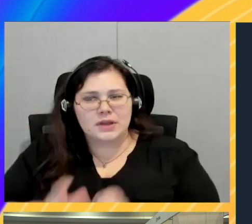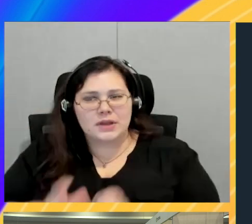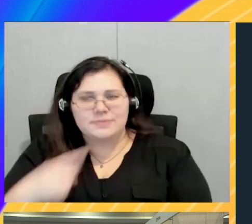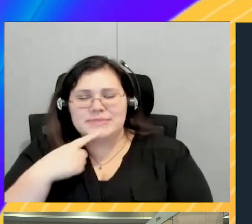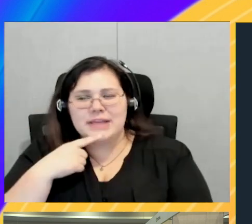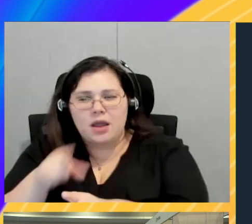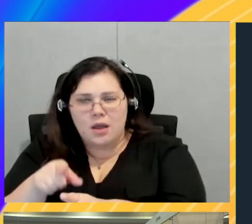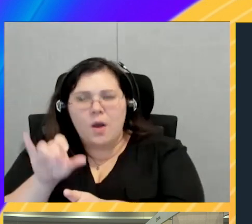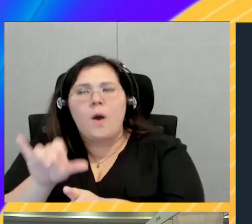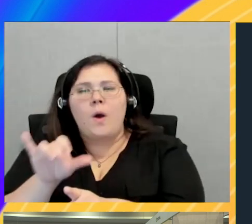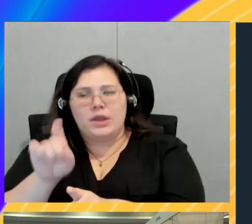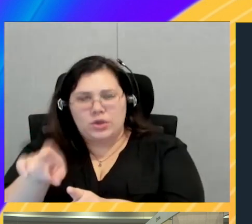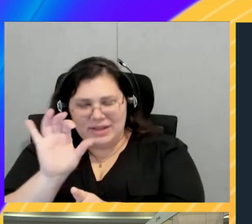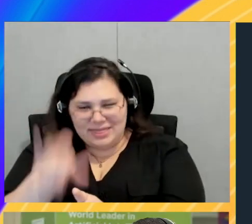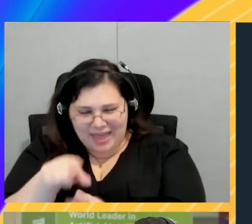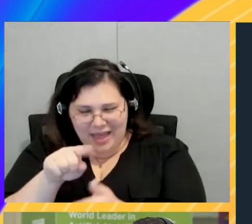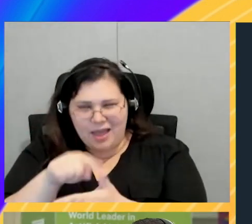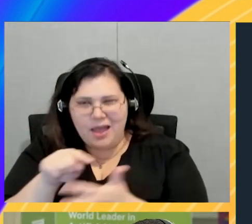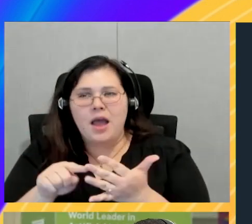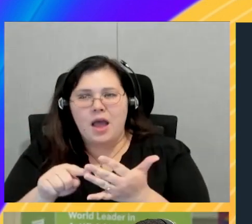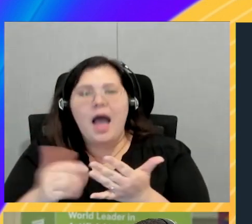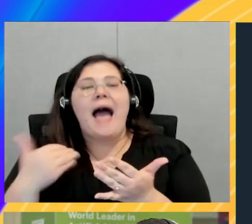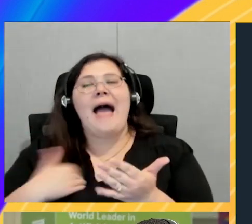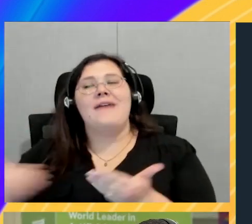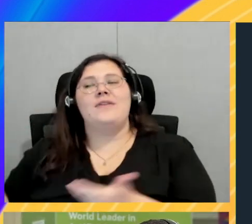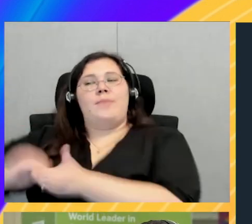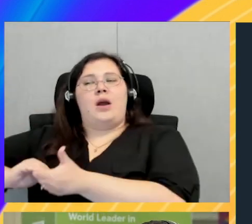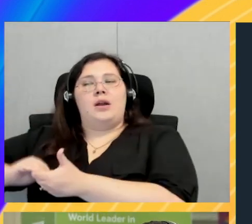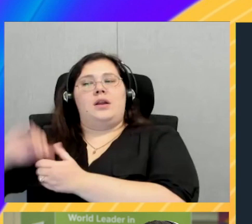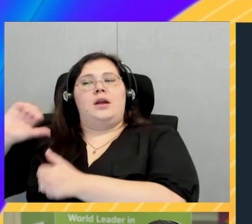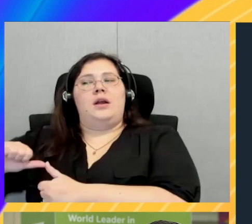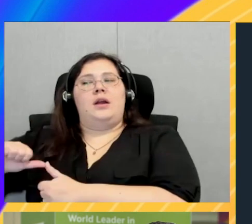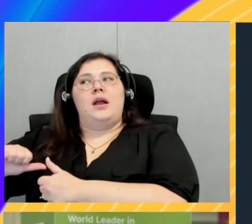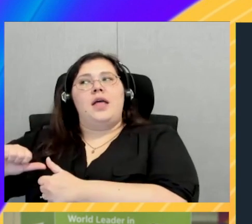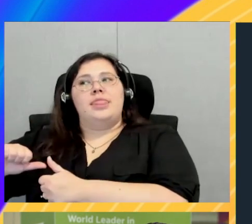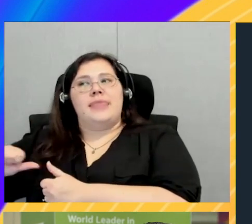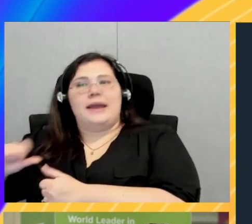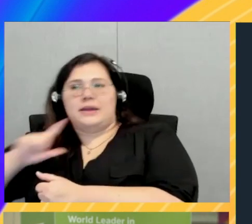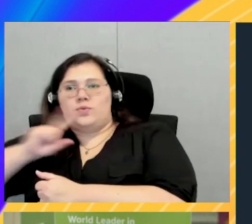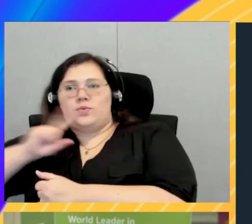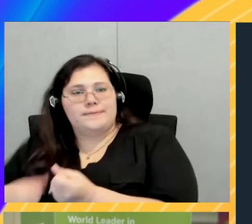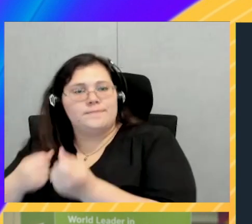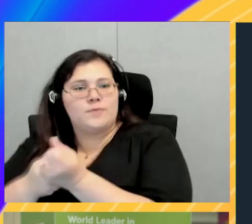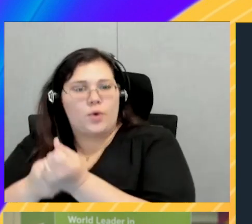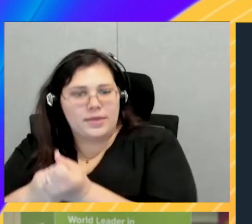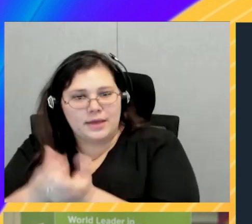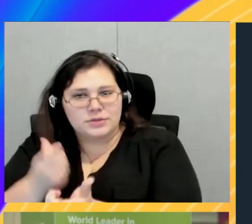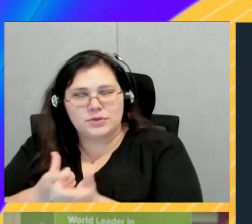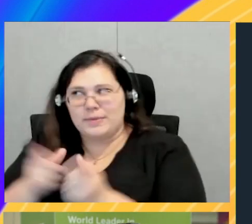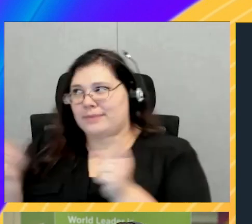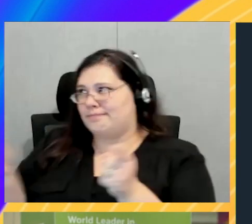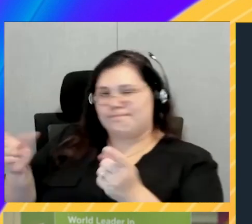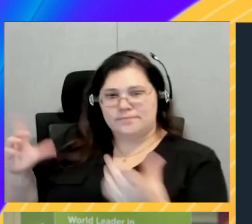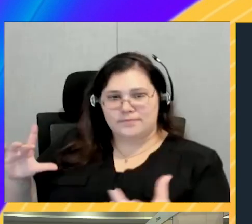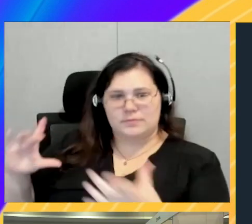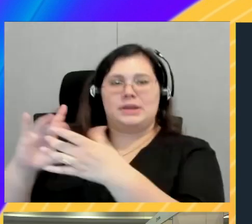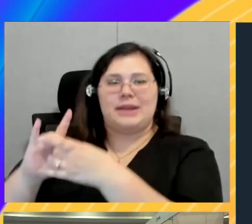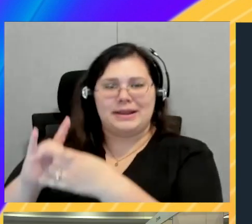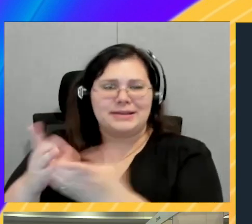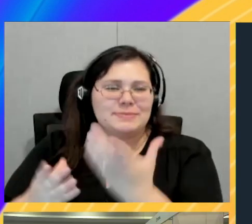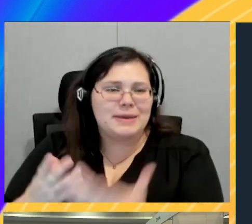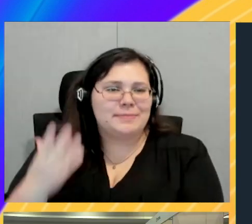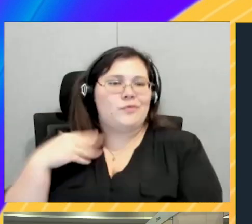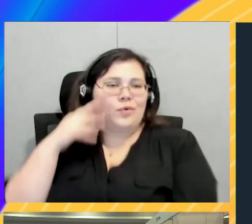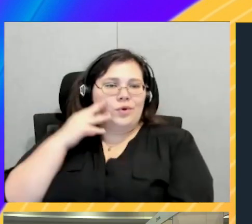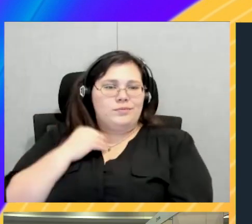just that for you. And let's connect the dots here, because we've already worked with them before or something like that. We've also,